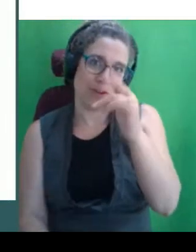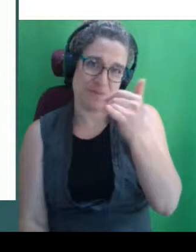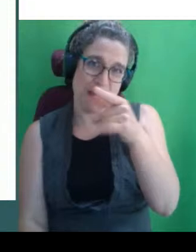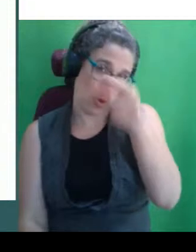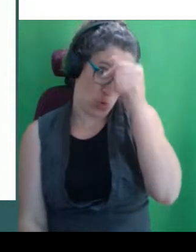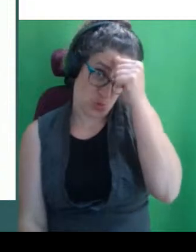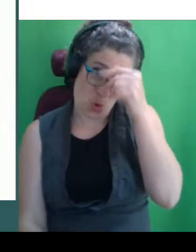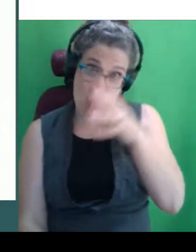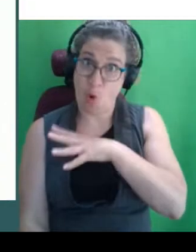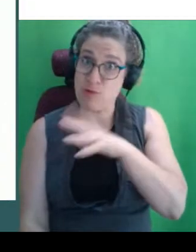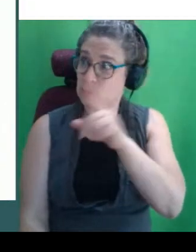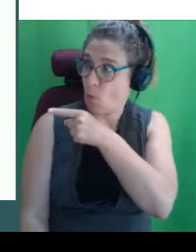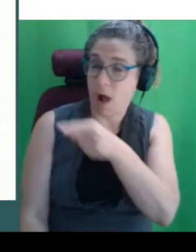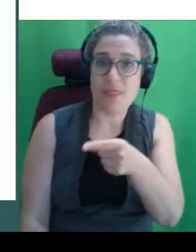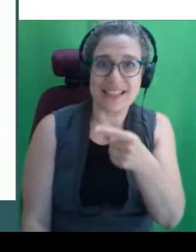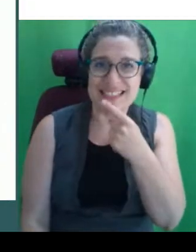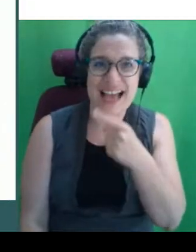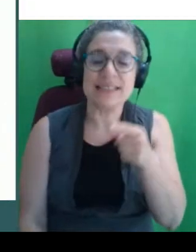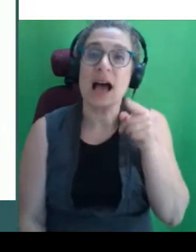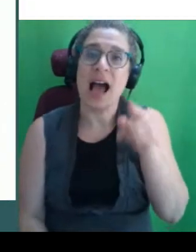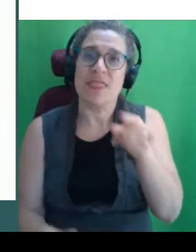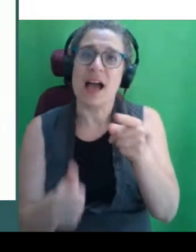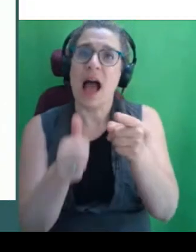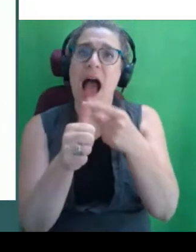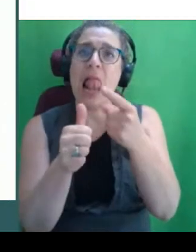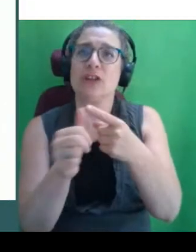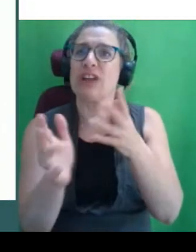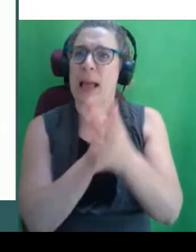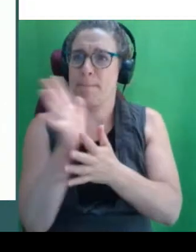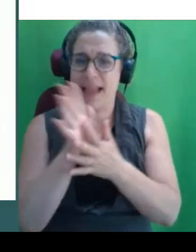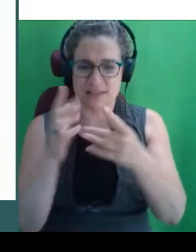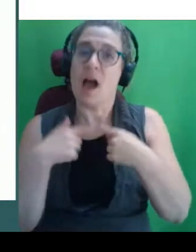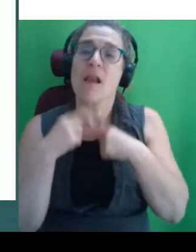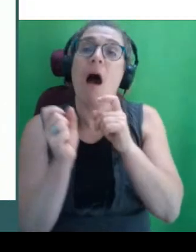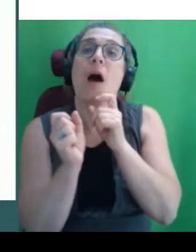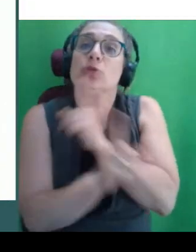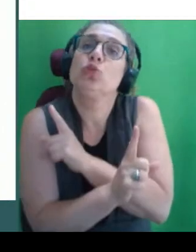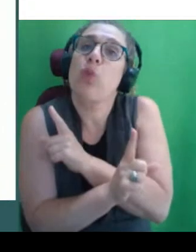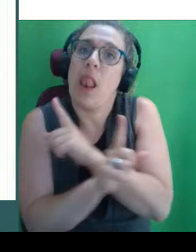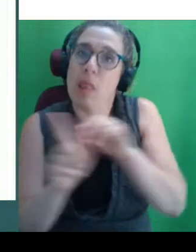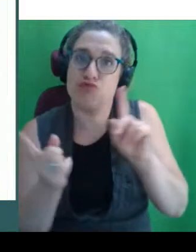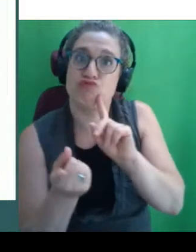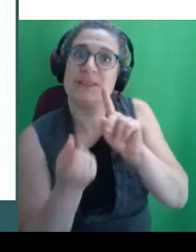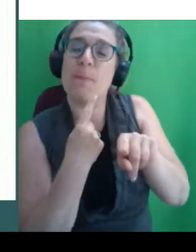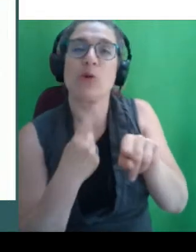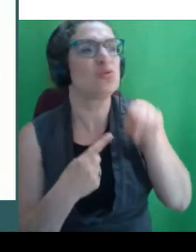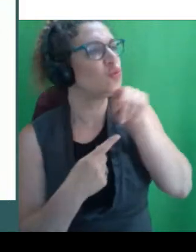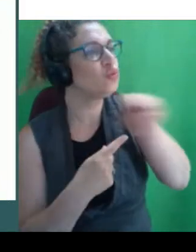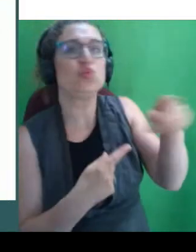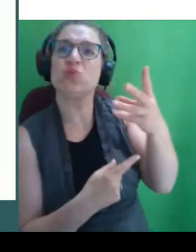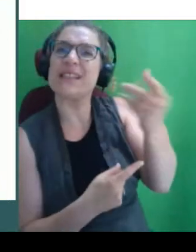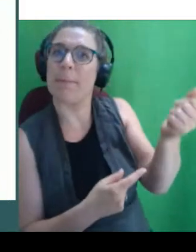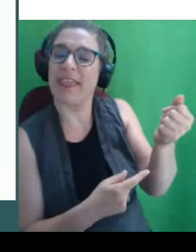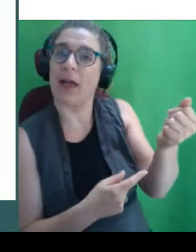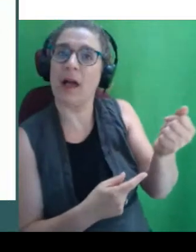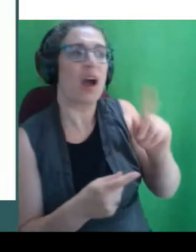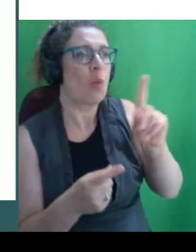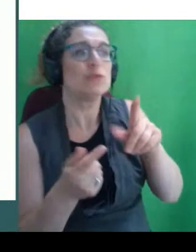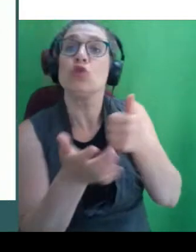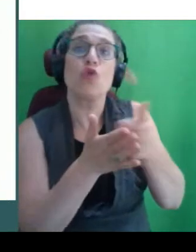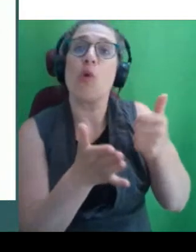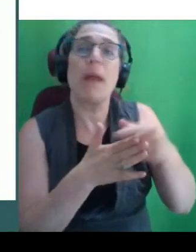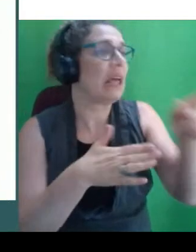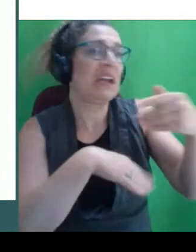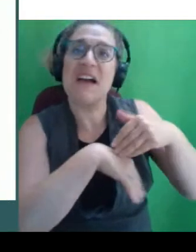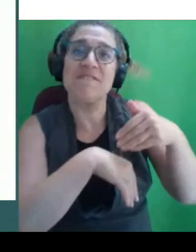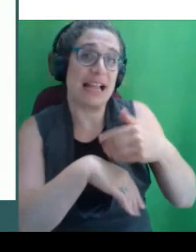is an abnormal response. So cat allergy is an abnormal response of the human body's immune system for the allergens